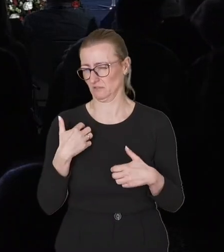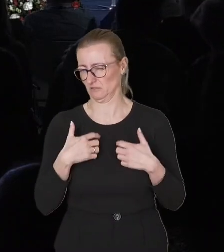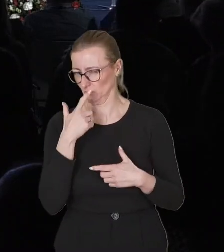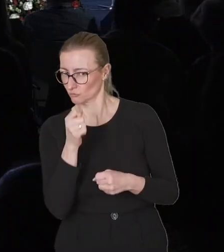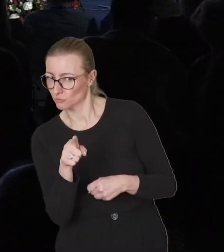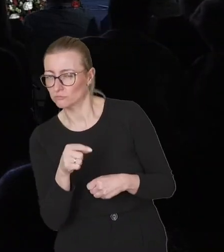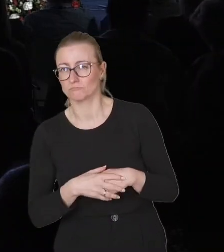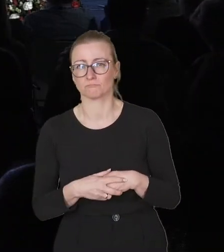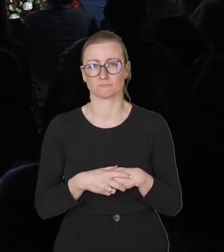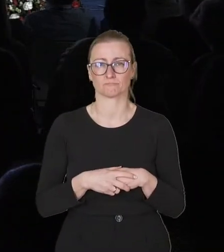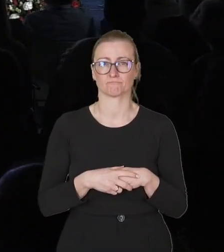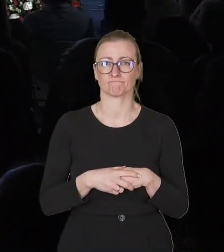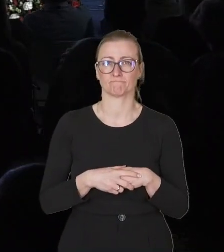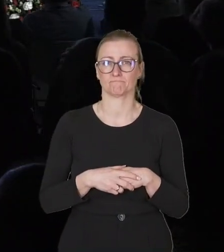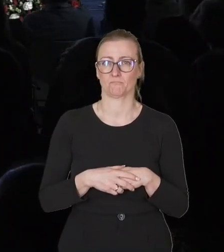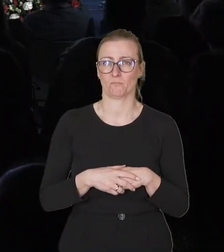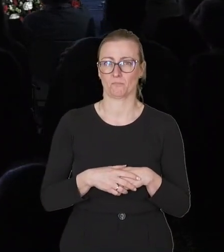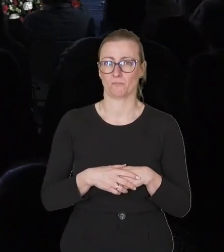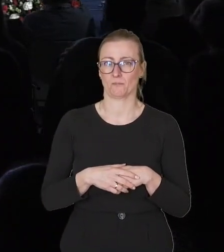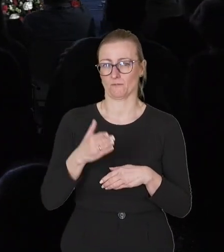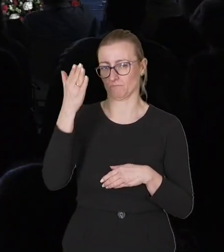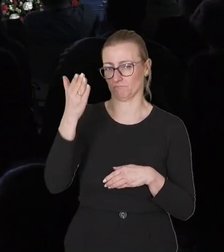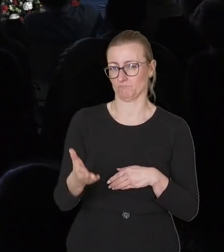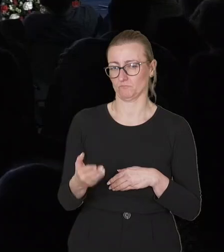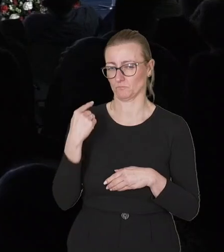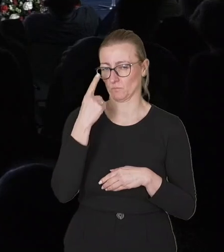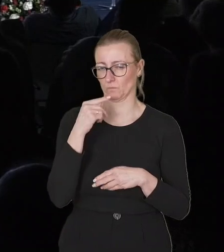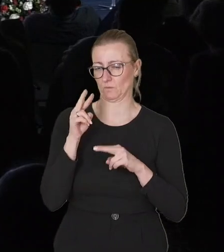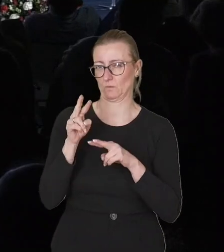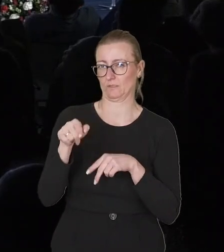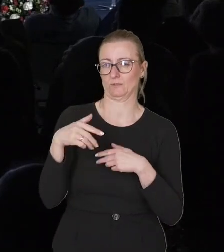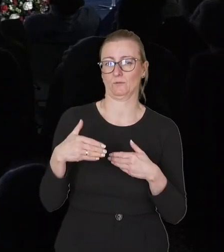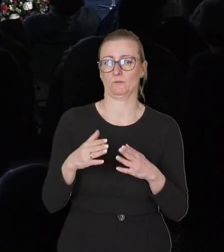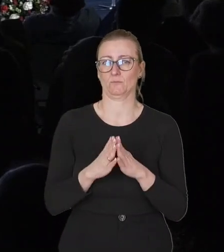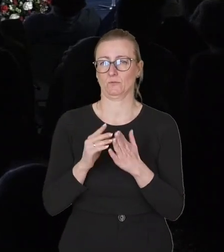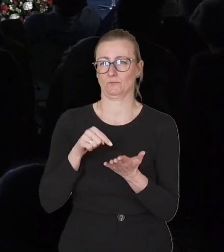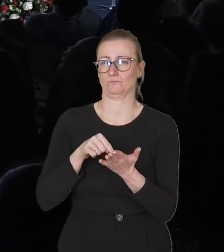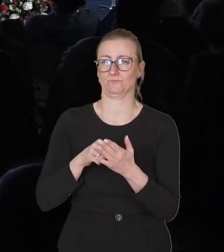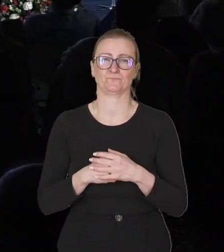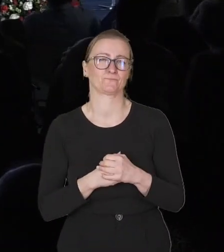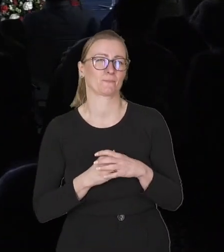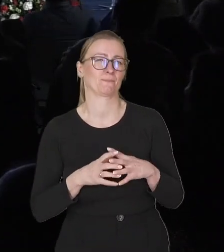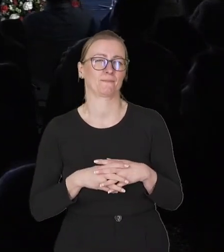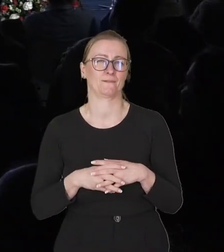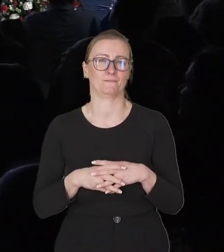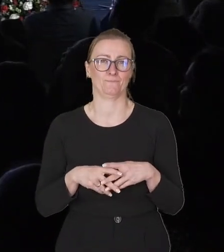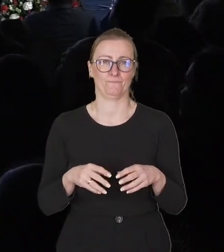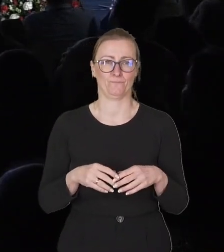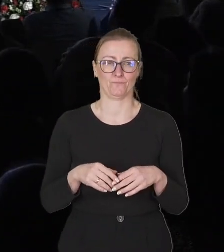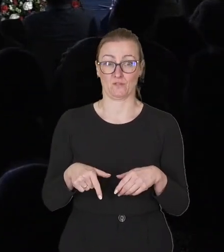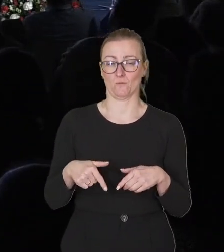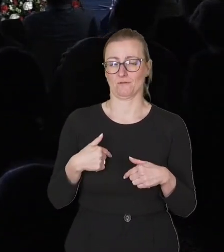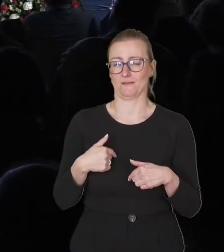future commission, I mean the present commission, the future discussion to stimulate the future debate. Thank you very